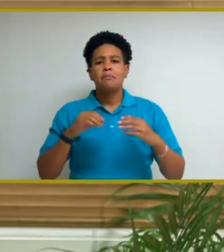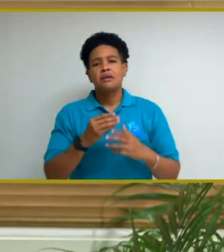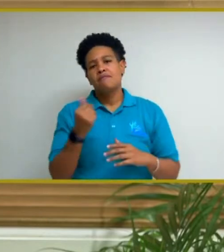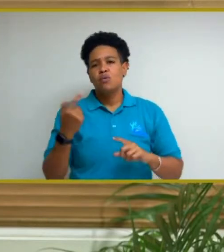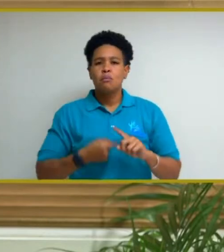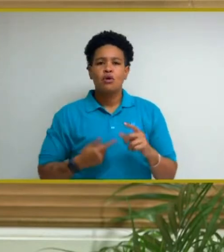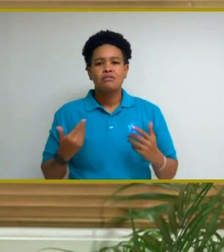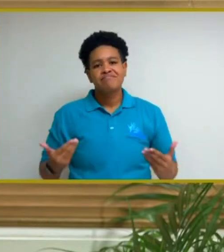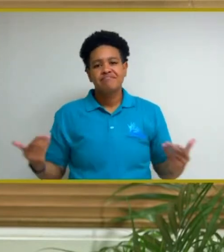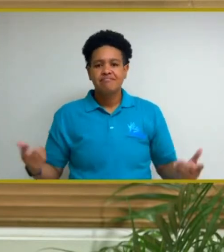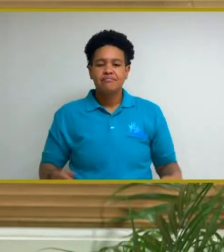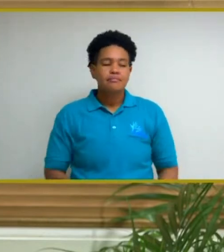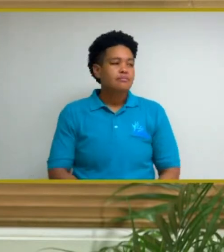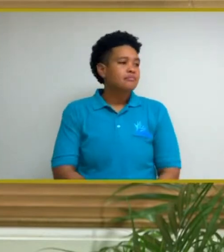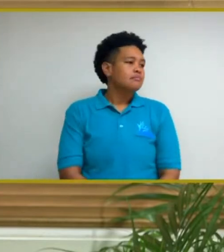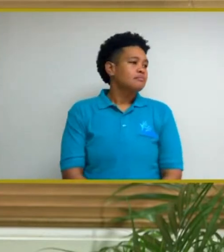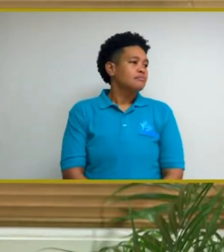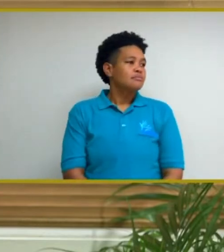or two.